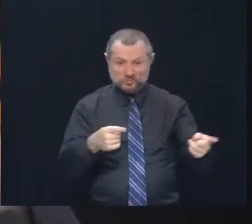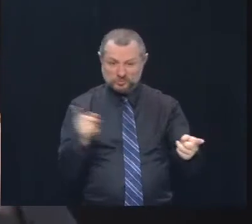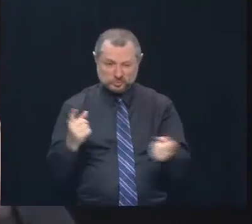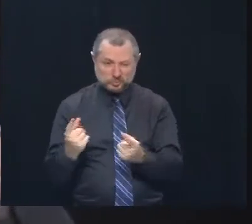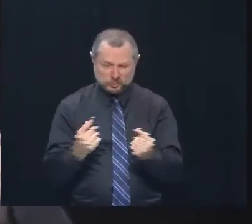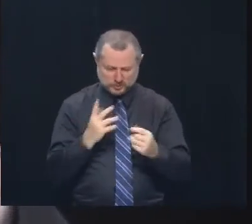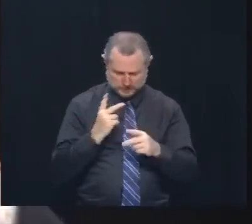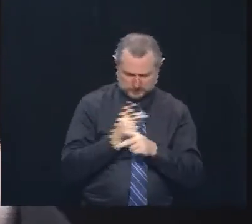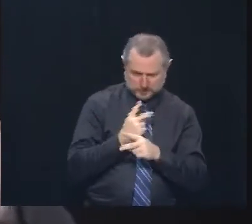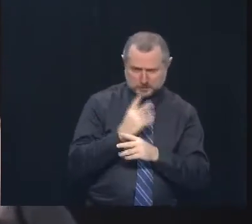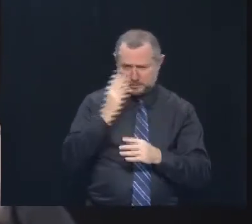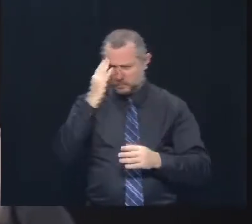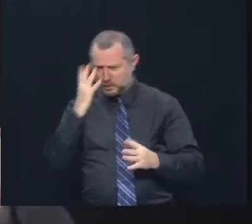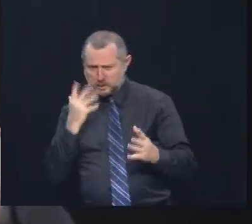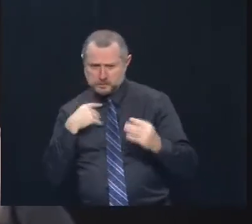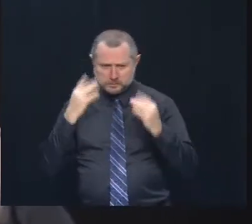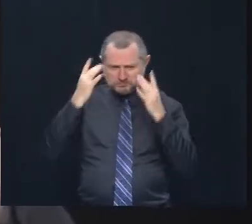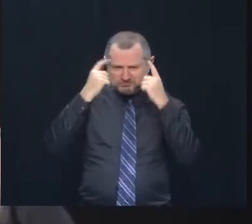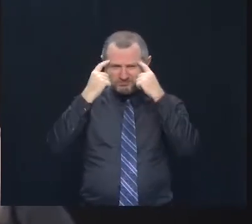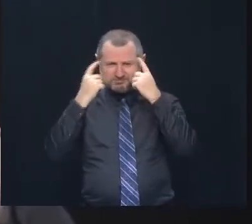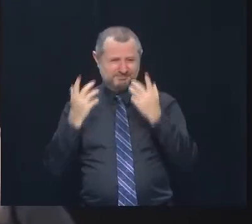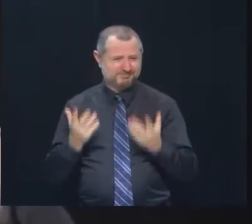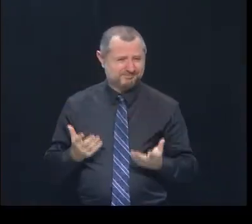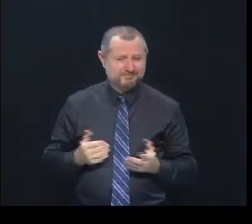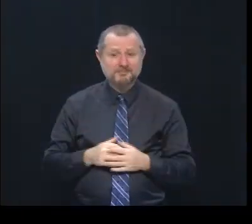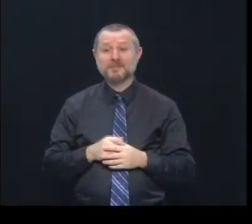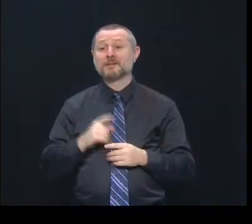respect, that